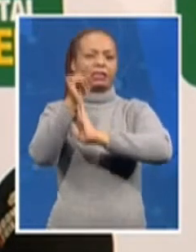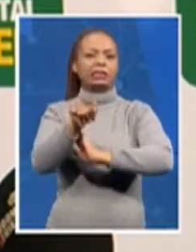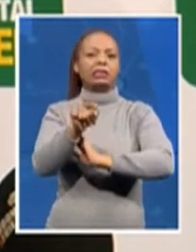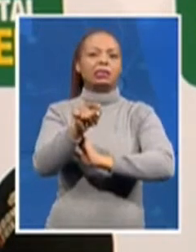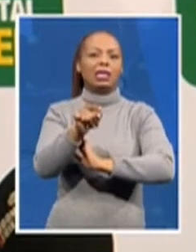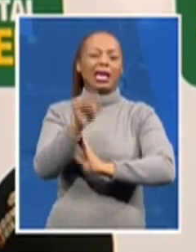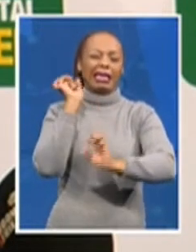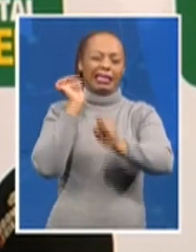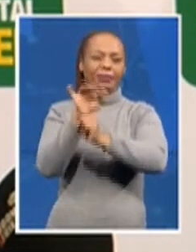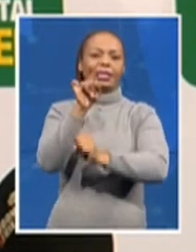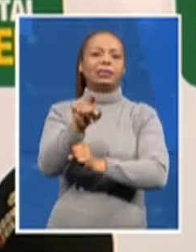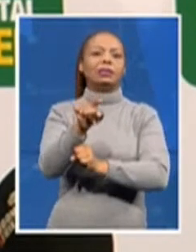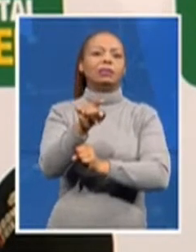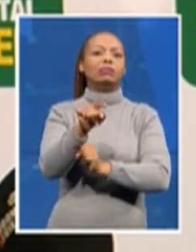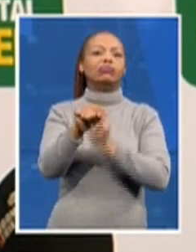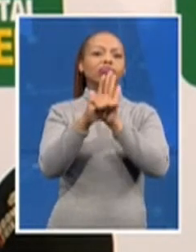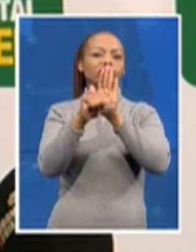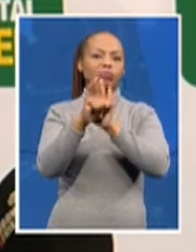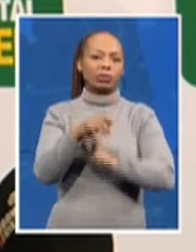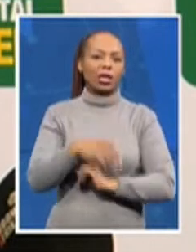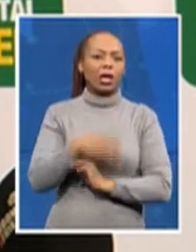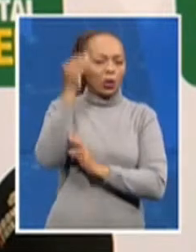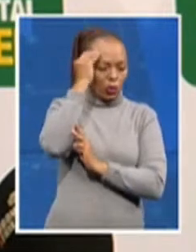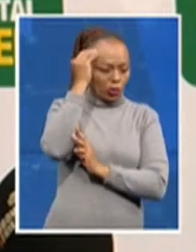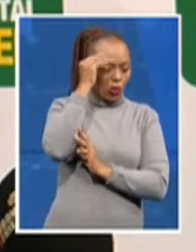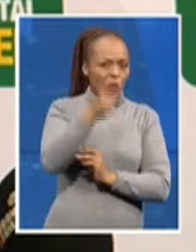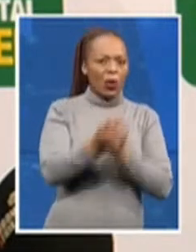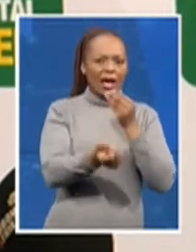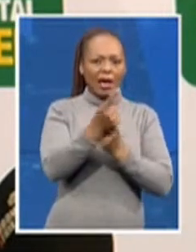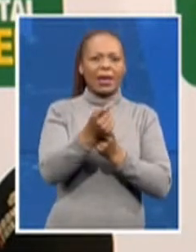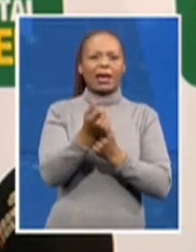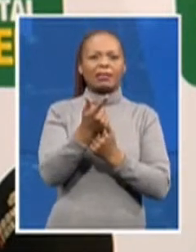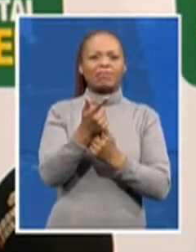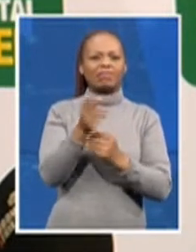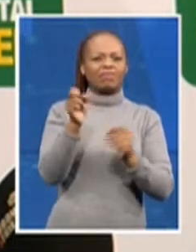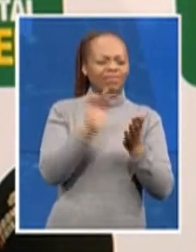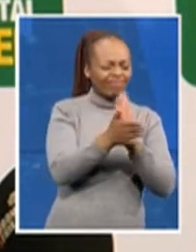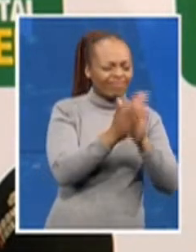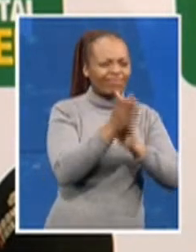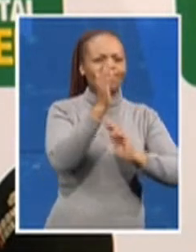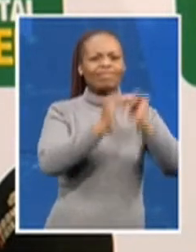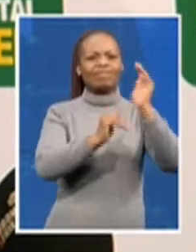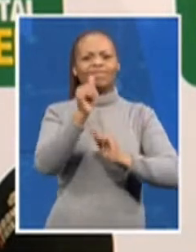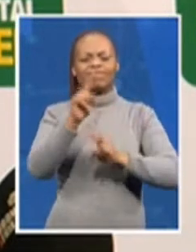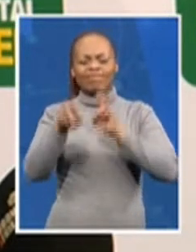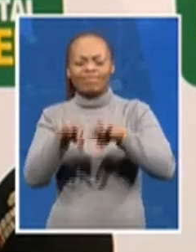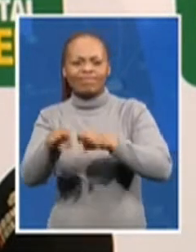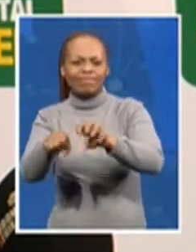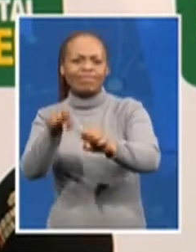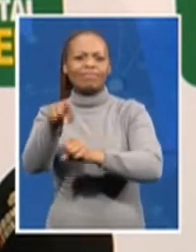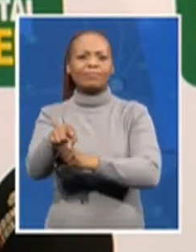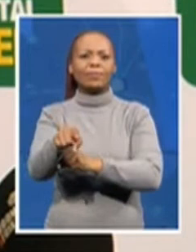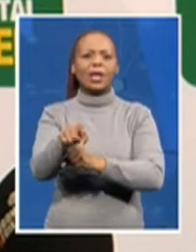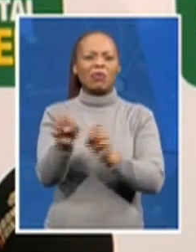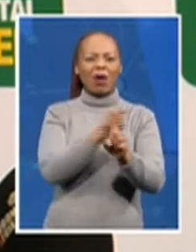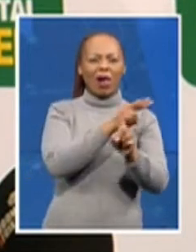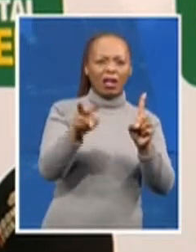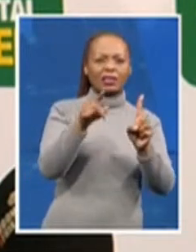our rural towns. Other small towns affected by the unrest include